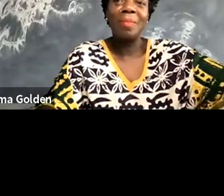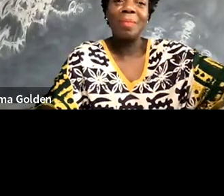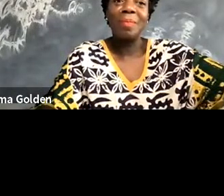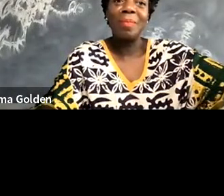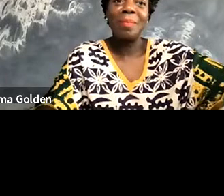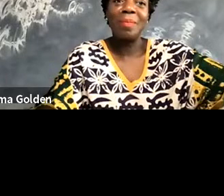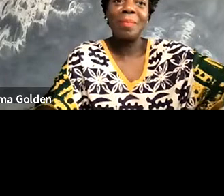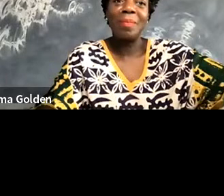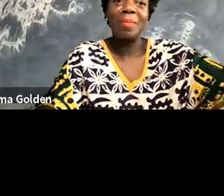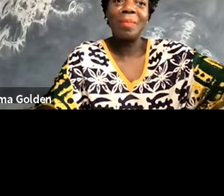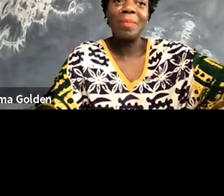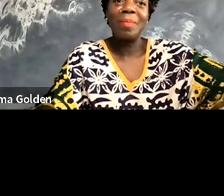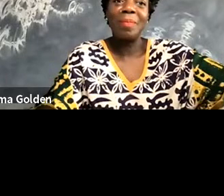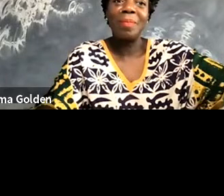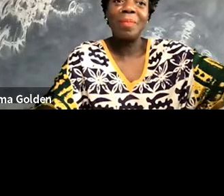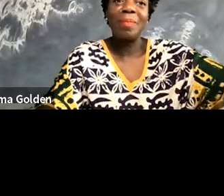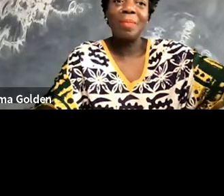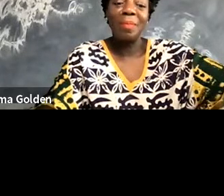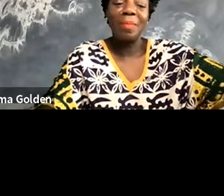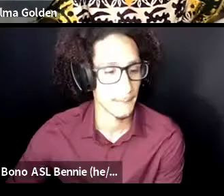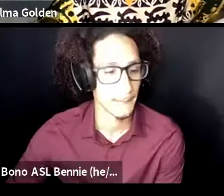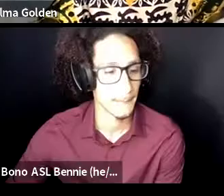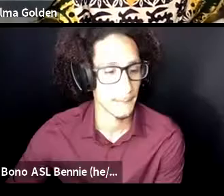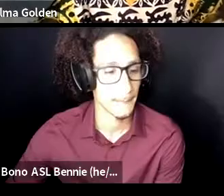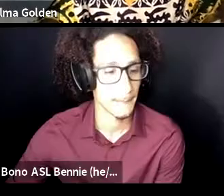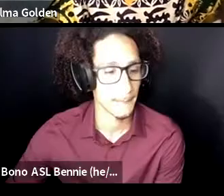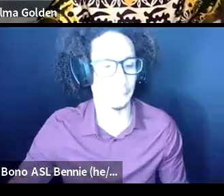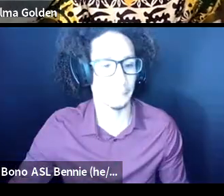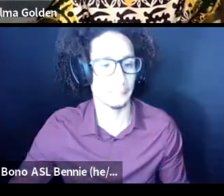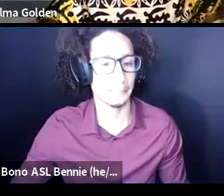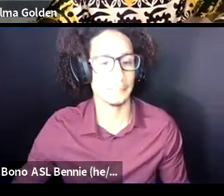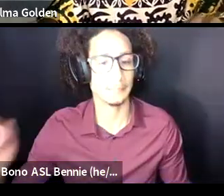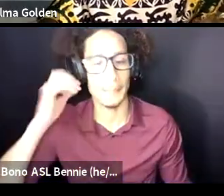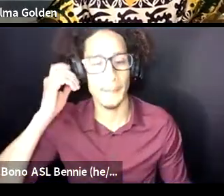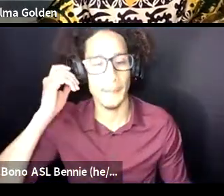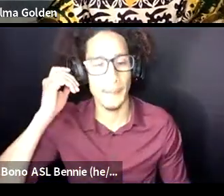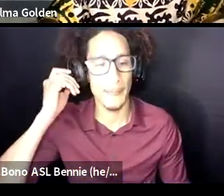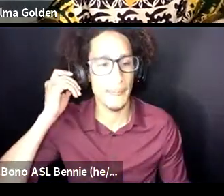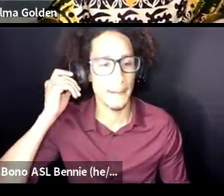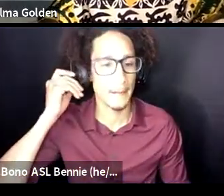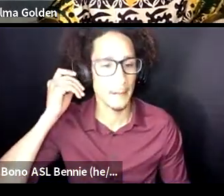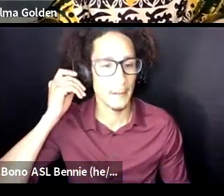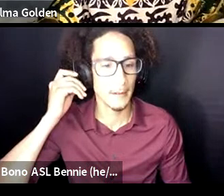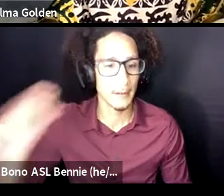of labor, and there was lots of hands that had their hand in that.